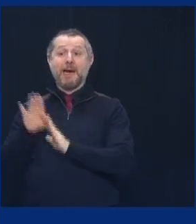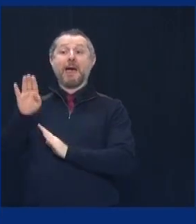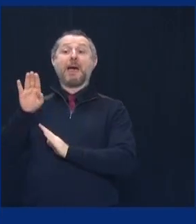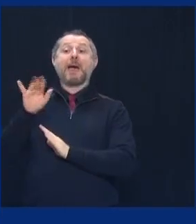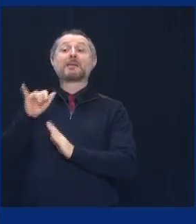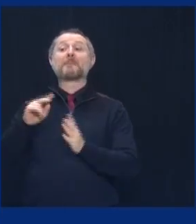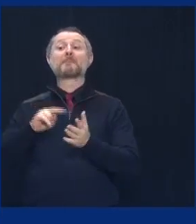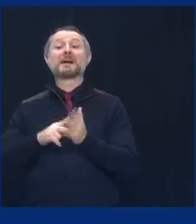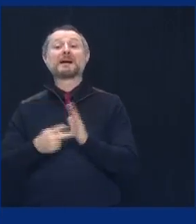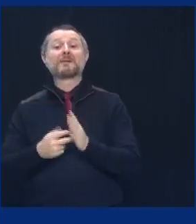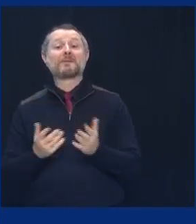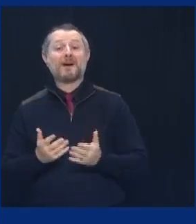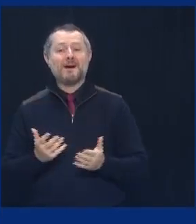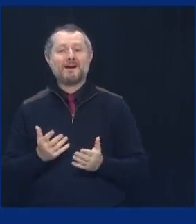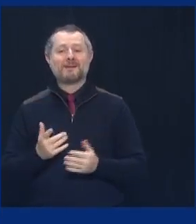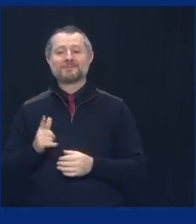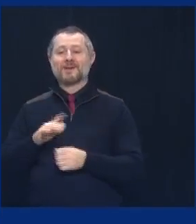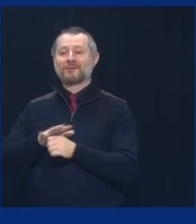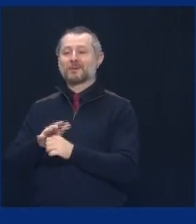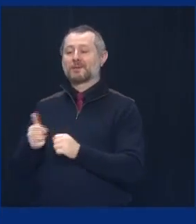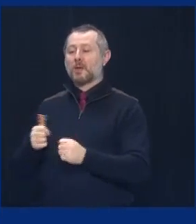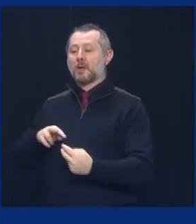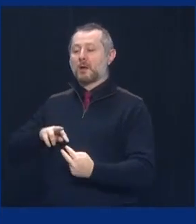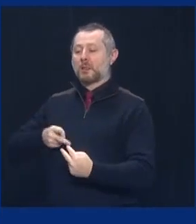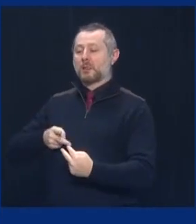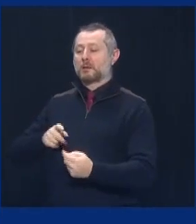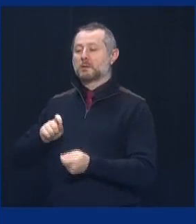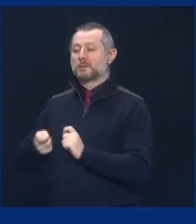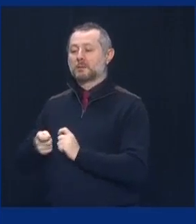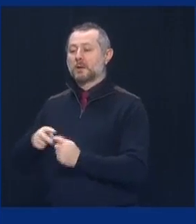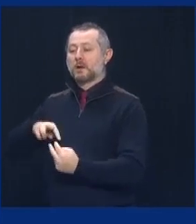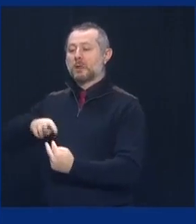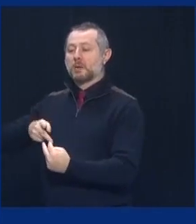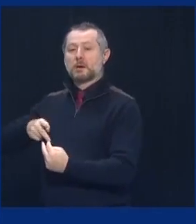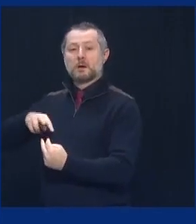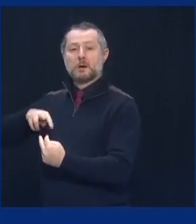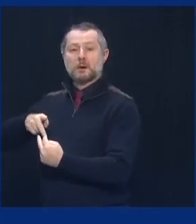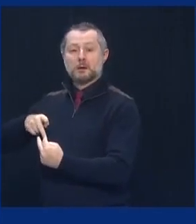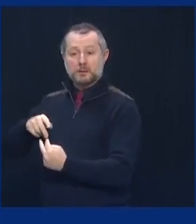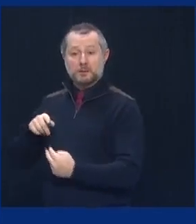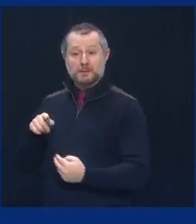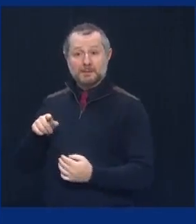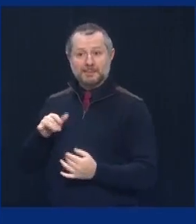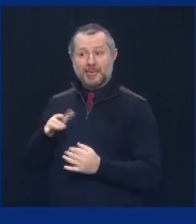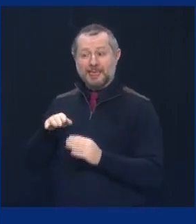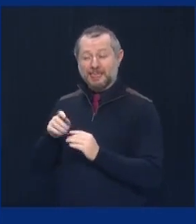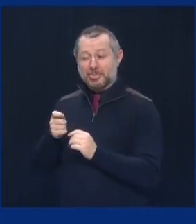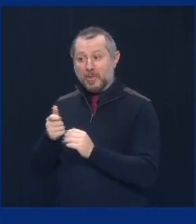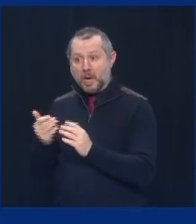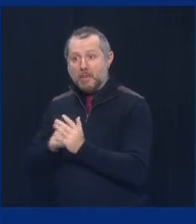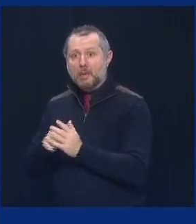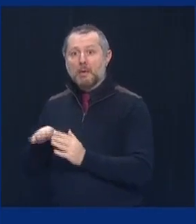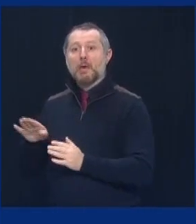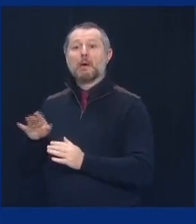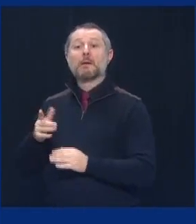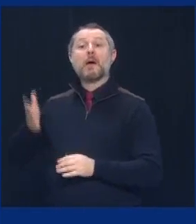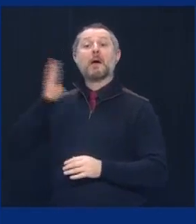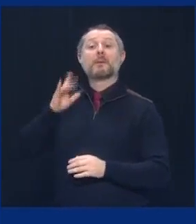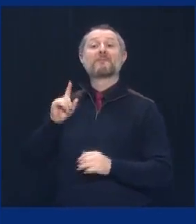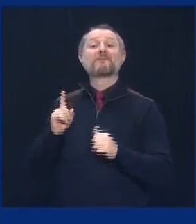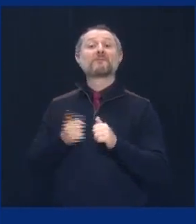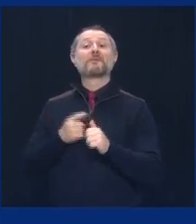a mutated virus that came back after the first wave. That was the 1918 flu